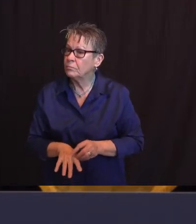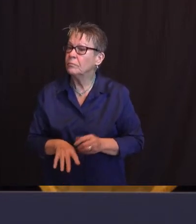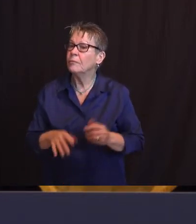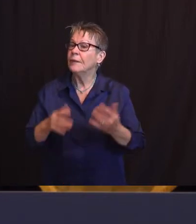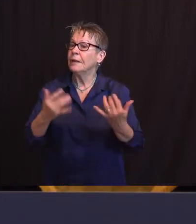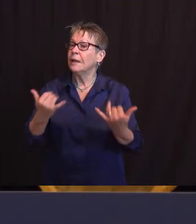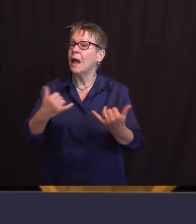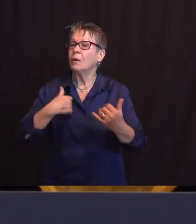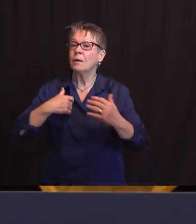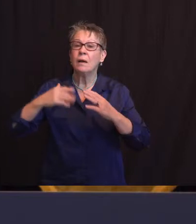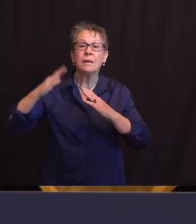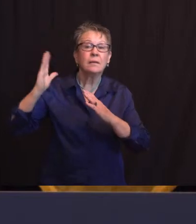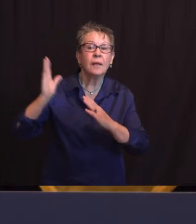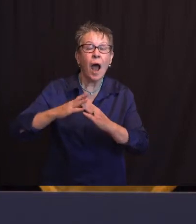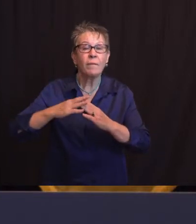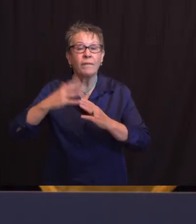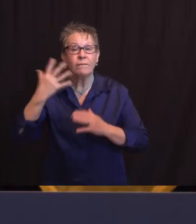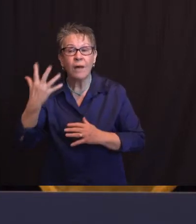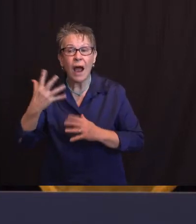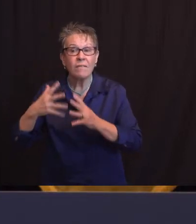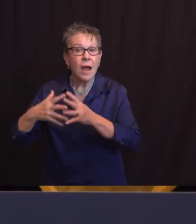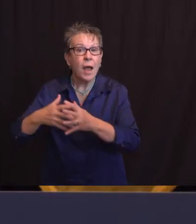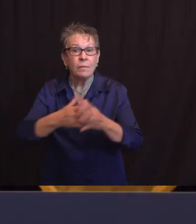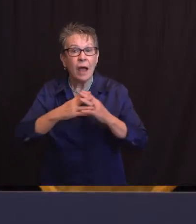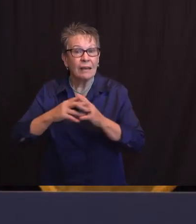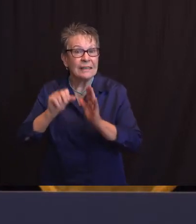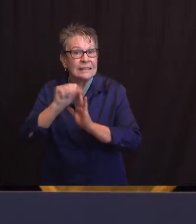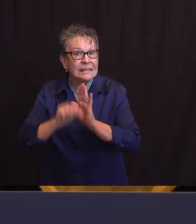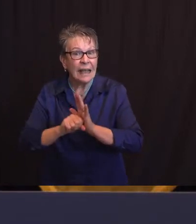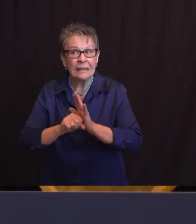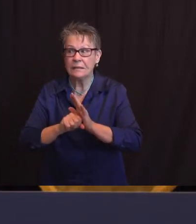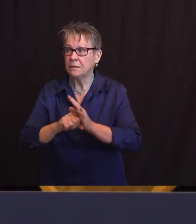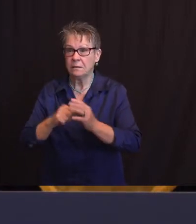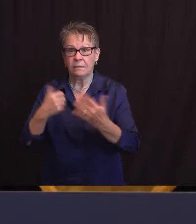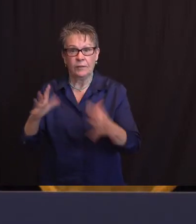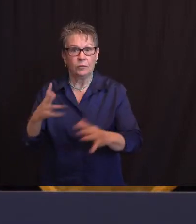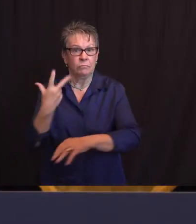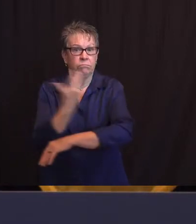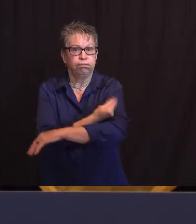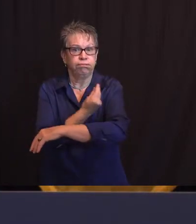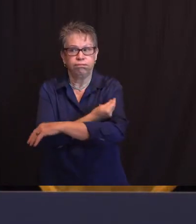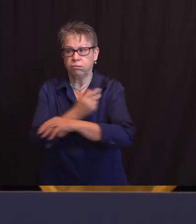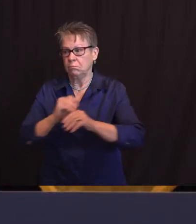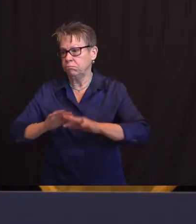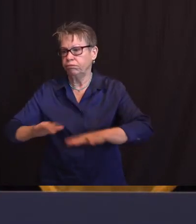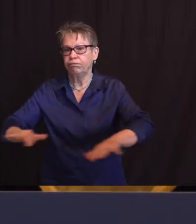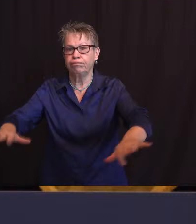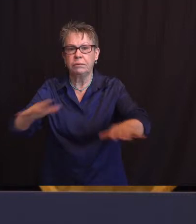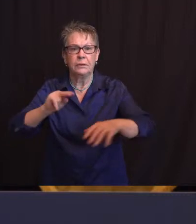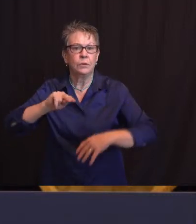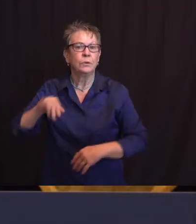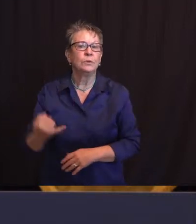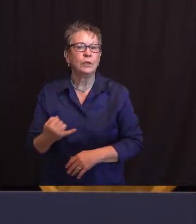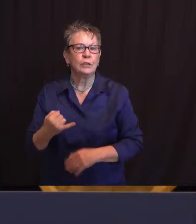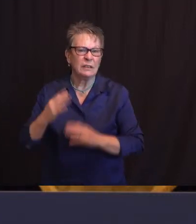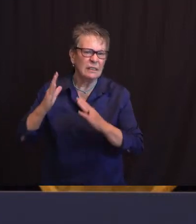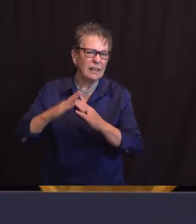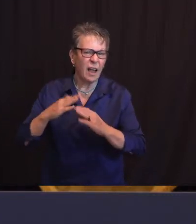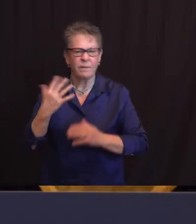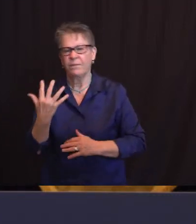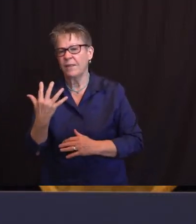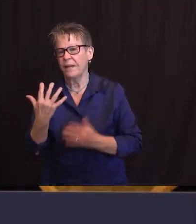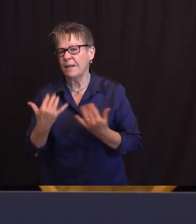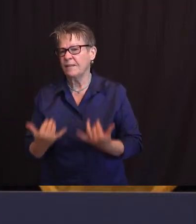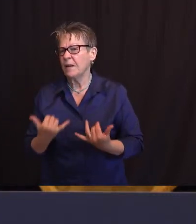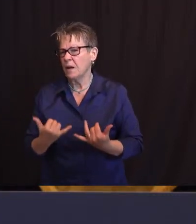5 American states in terms of shots in arms relative to shots that have been shipped to the state. That's a good fact.